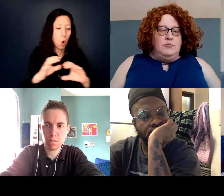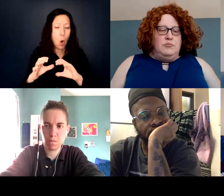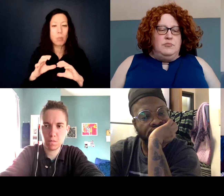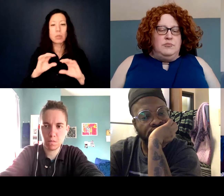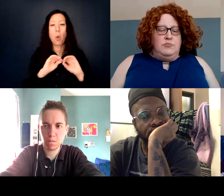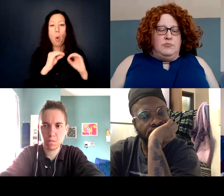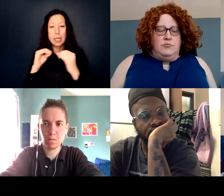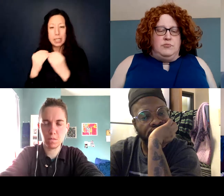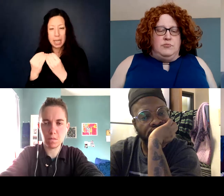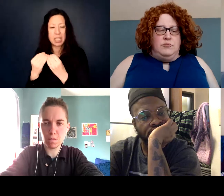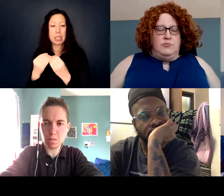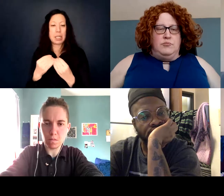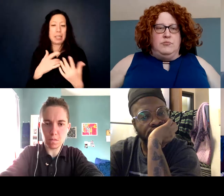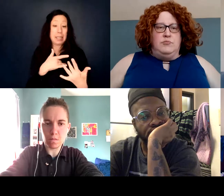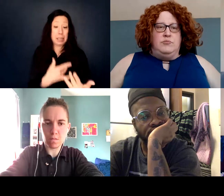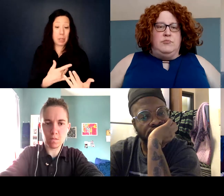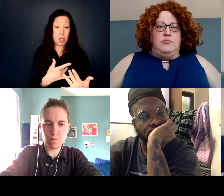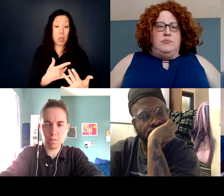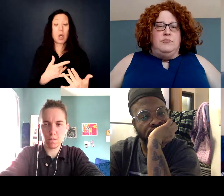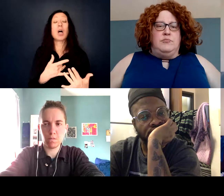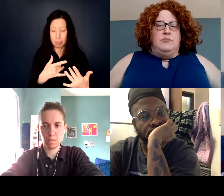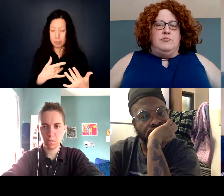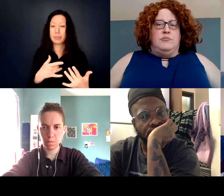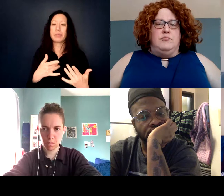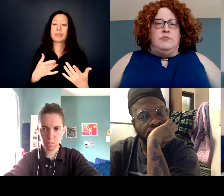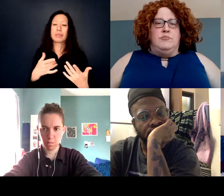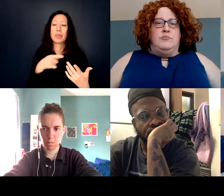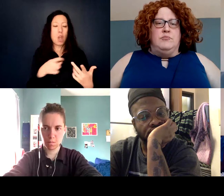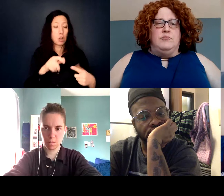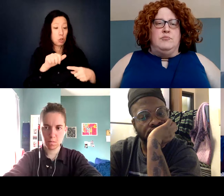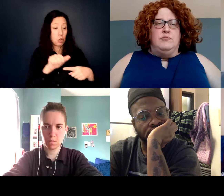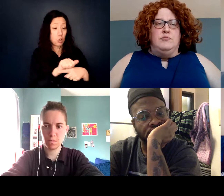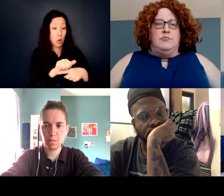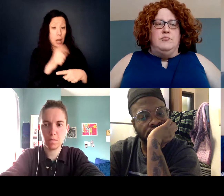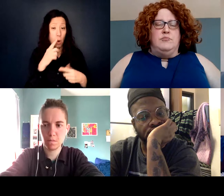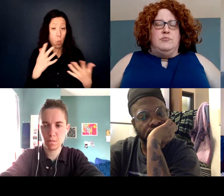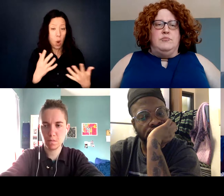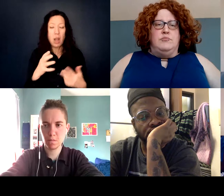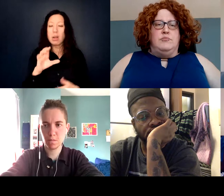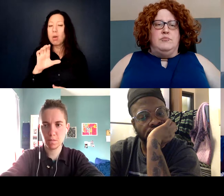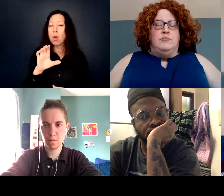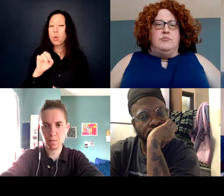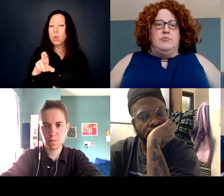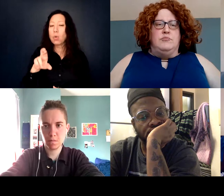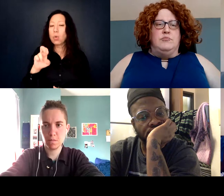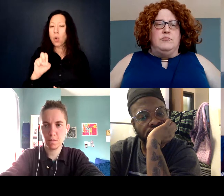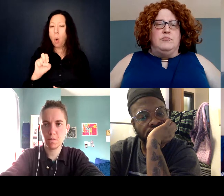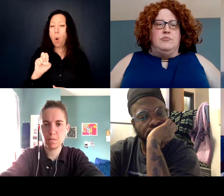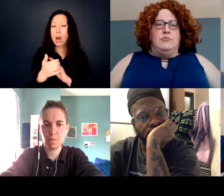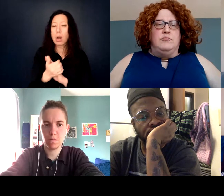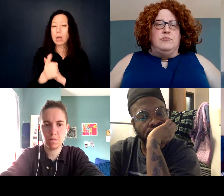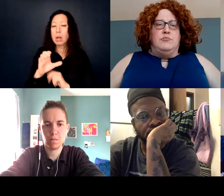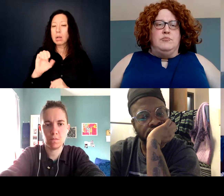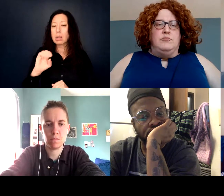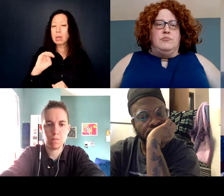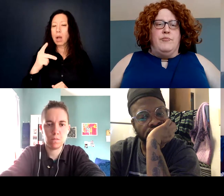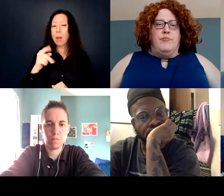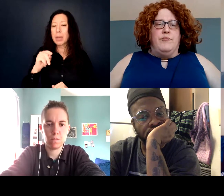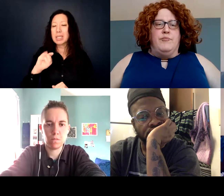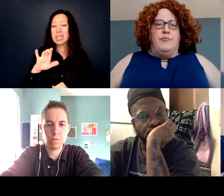like the core competencies done, and like we want to do some like more action-based work or